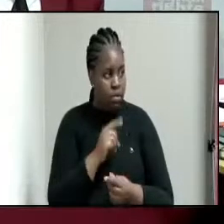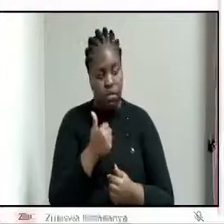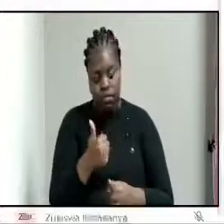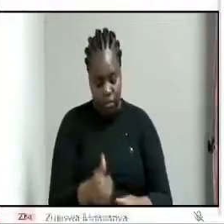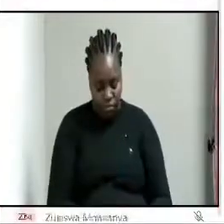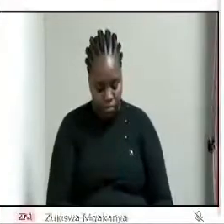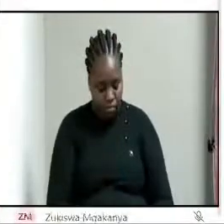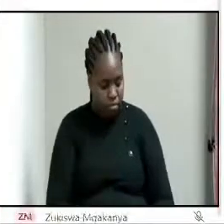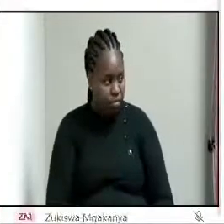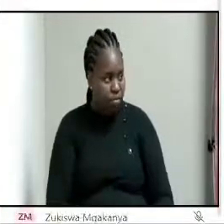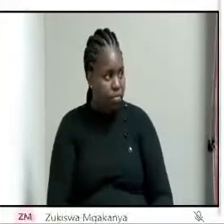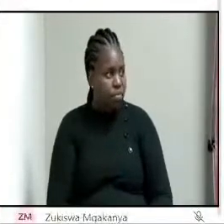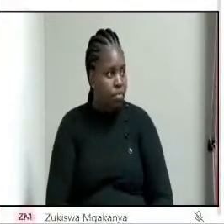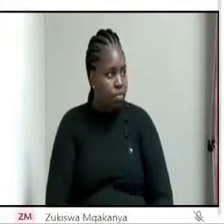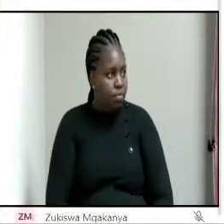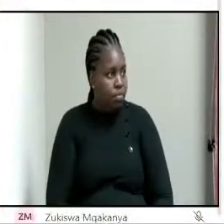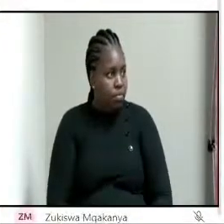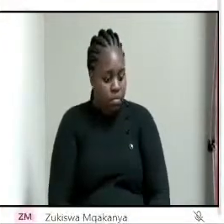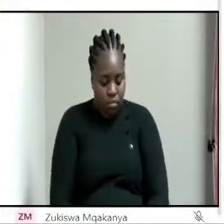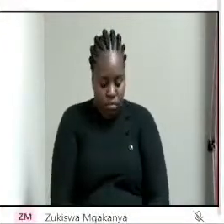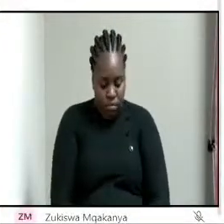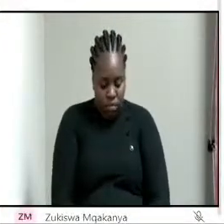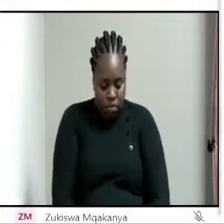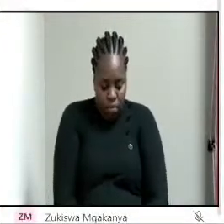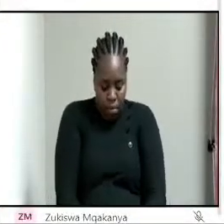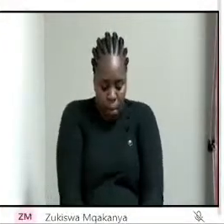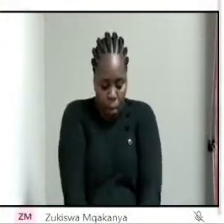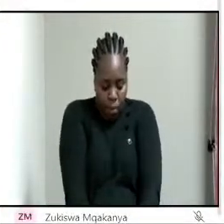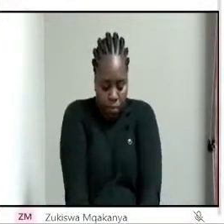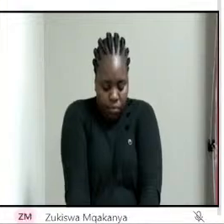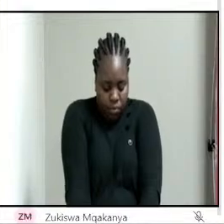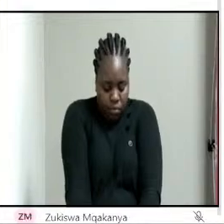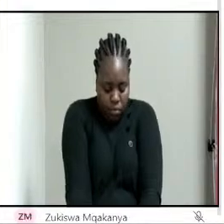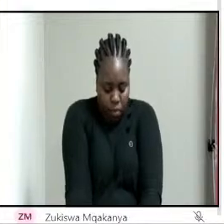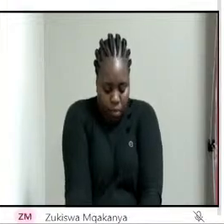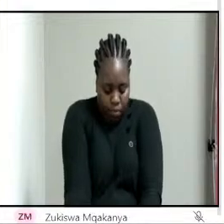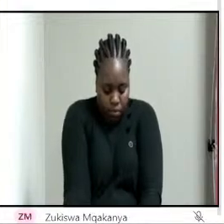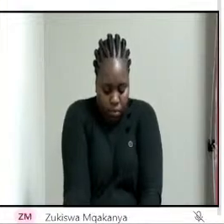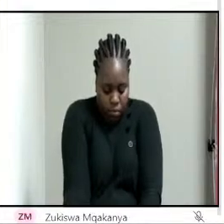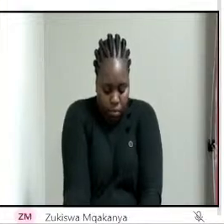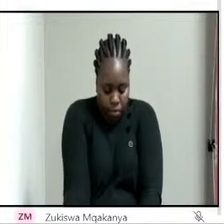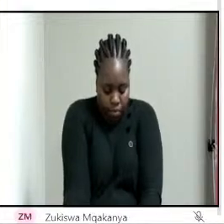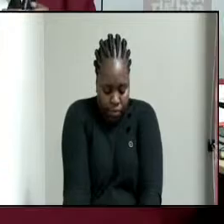fine. Commissioner, I'm not so sure if I answered all your questions correctly.